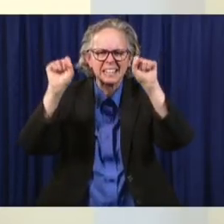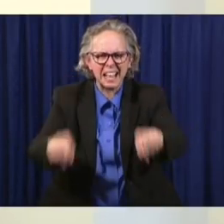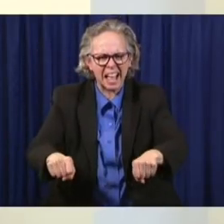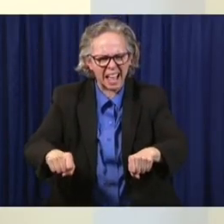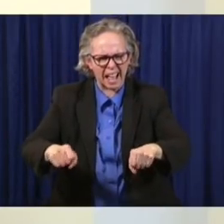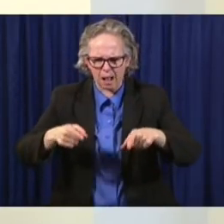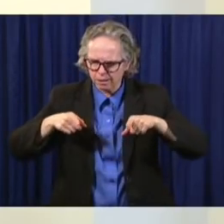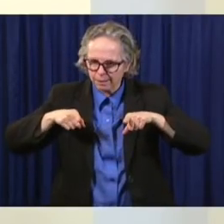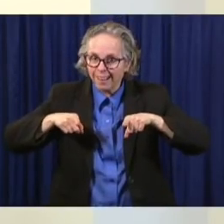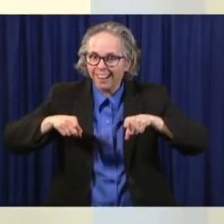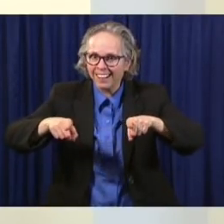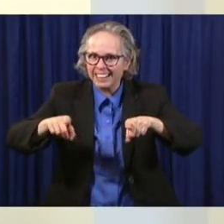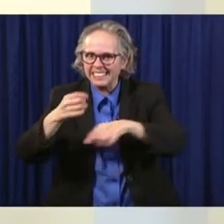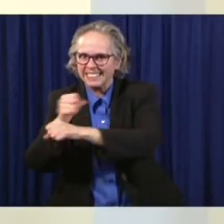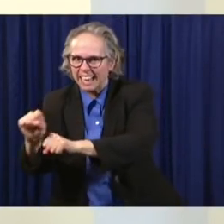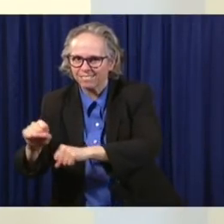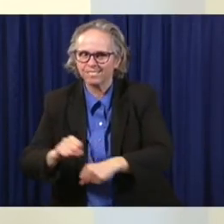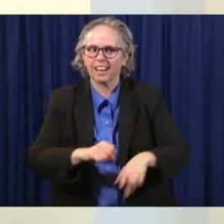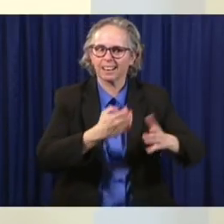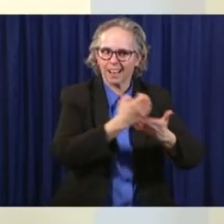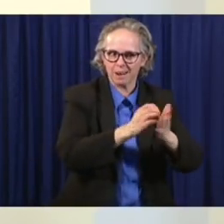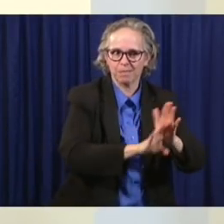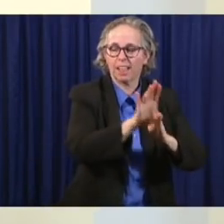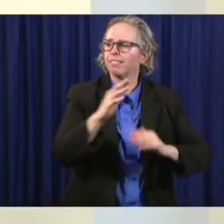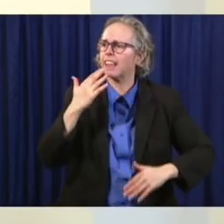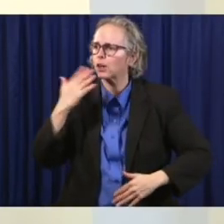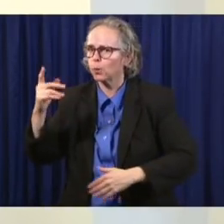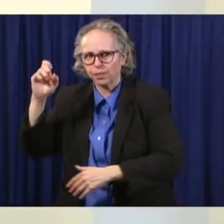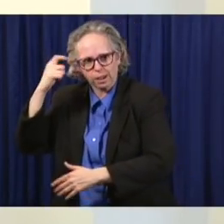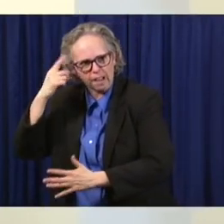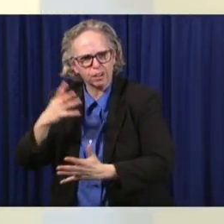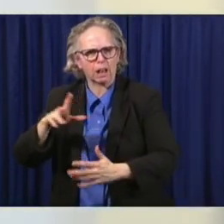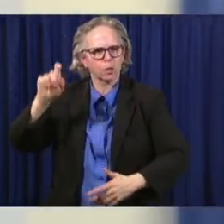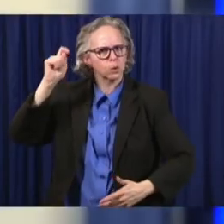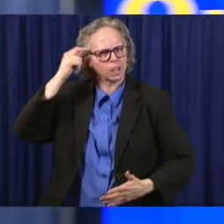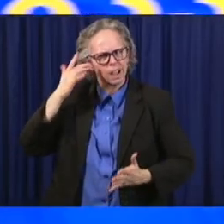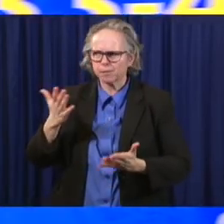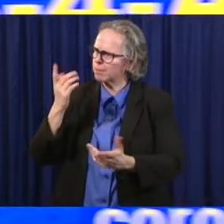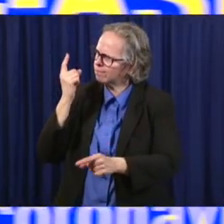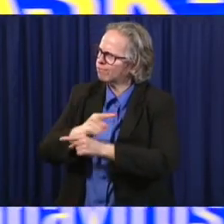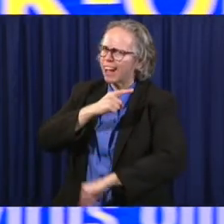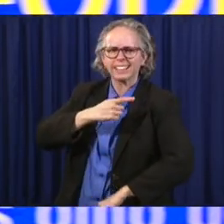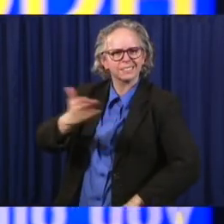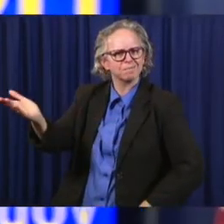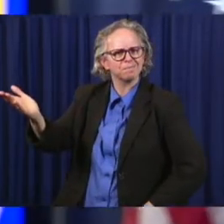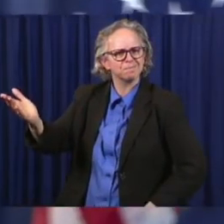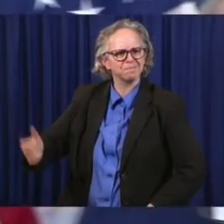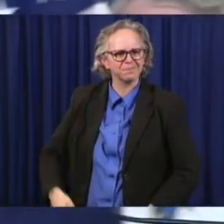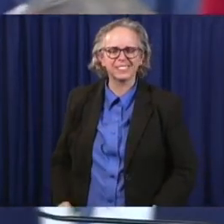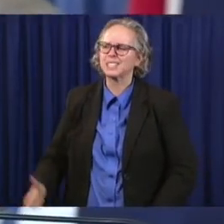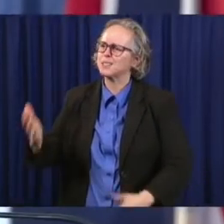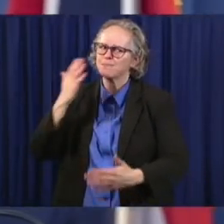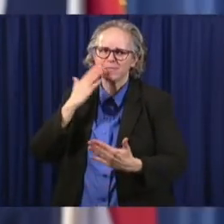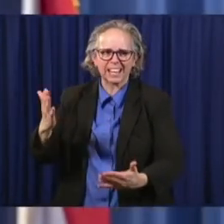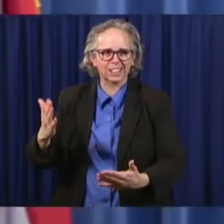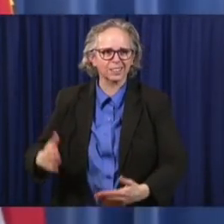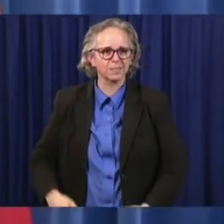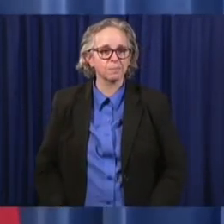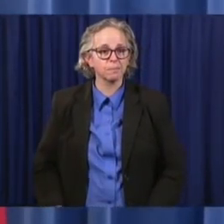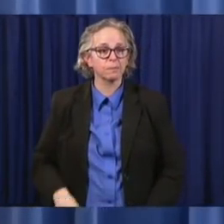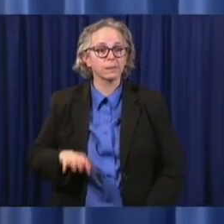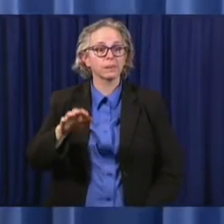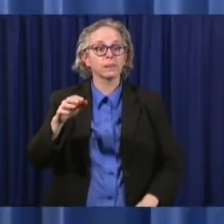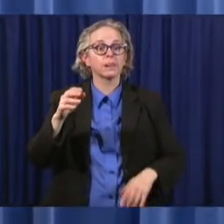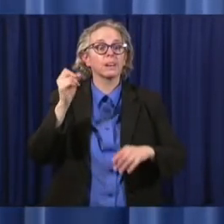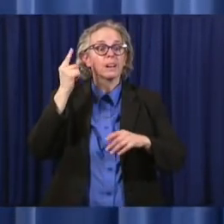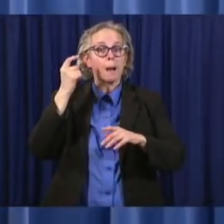lieutenant governor who believe in us doing this right. Thank you. Dr. Acton, thank you very much. Before the first question, I